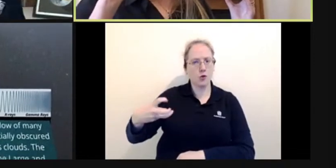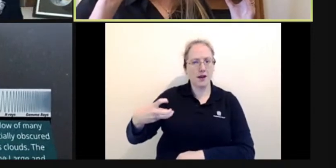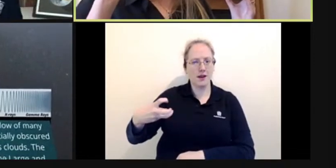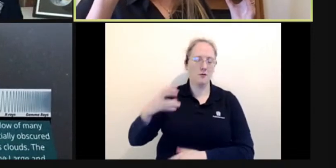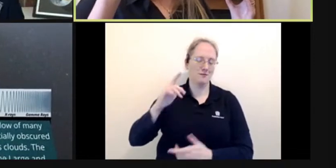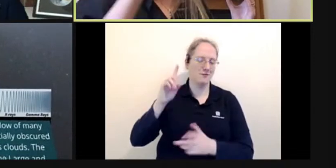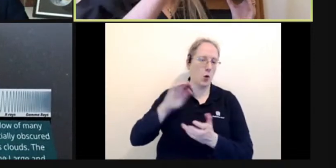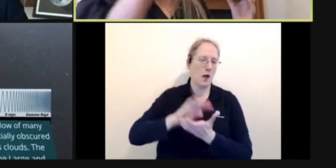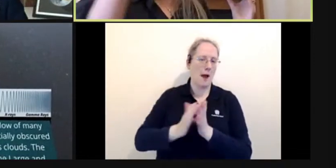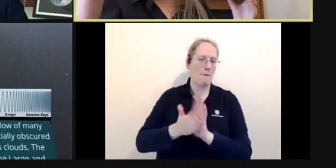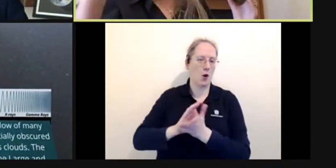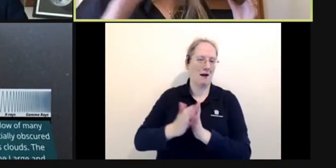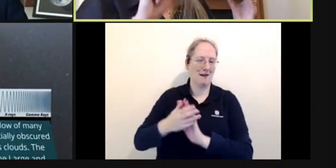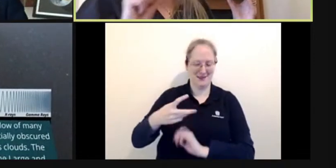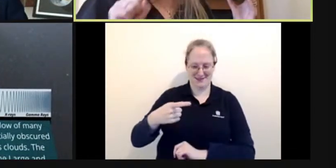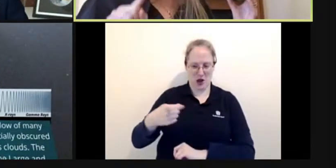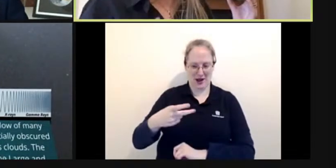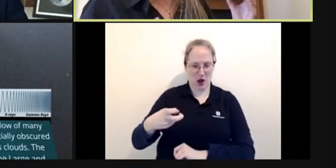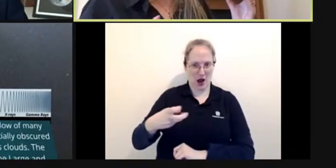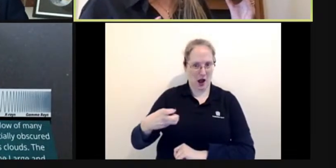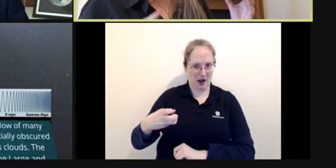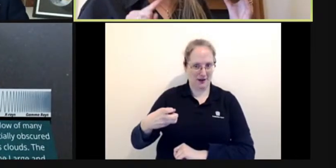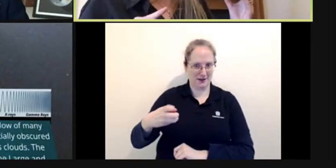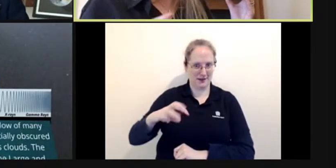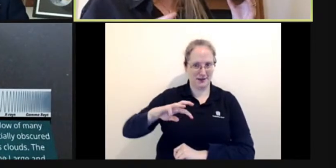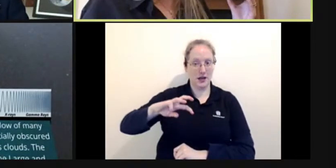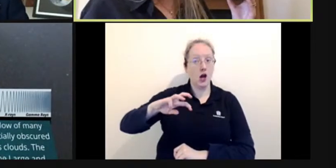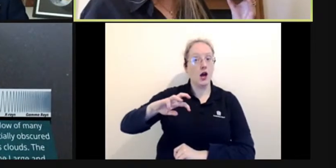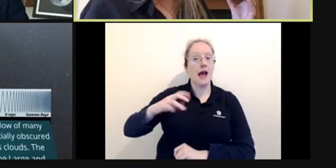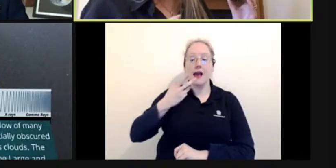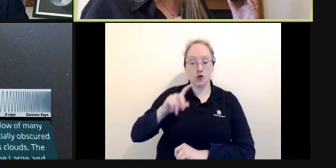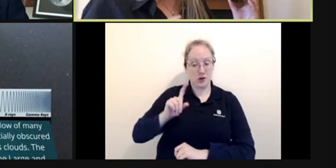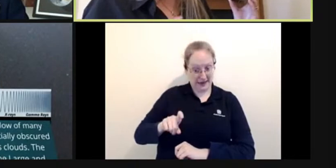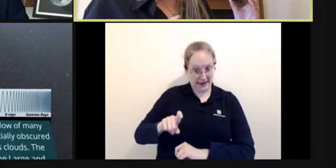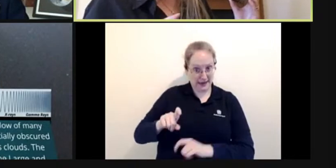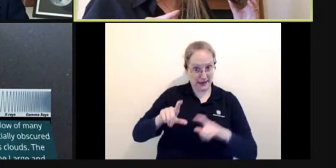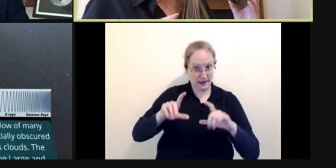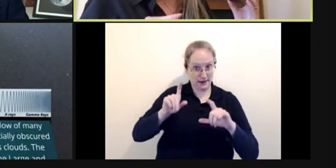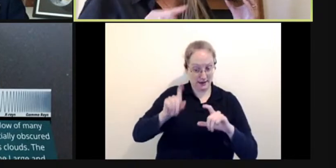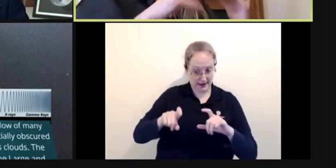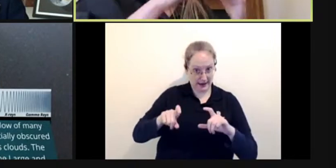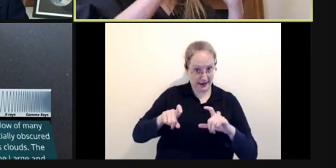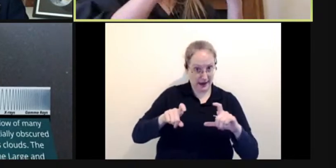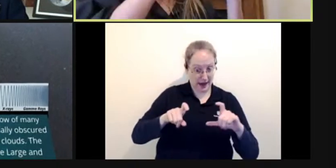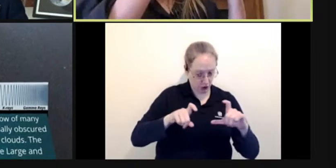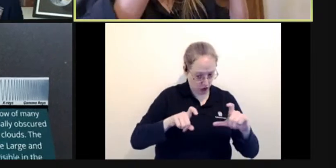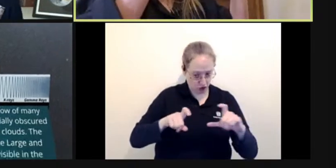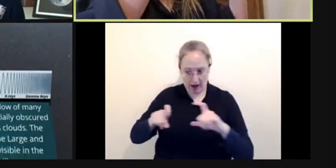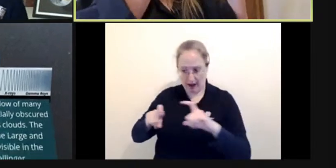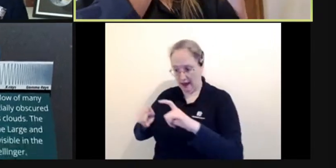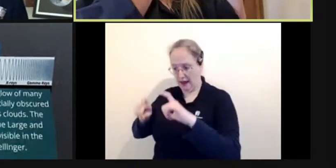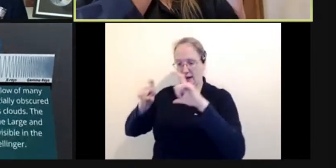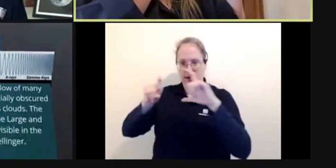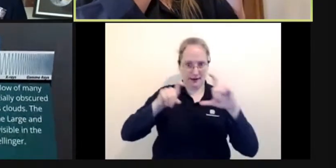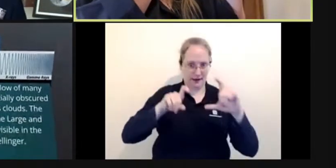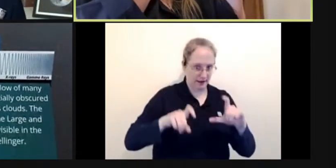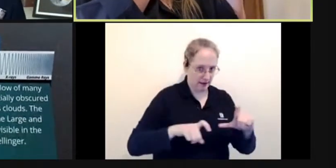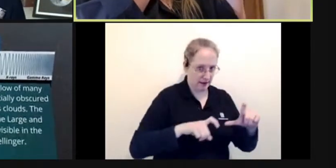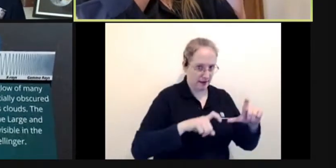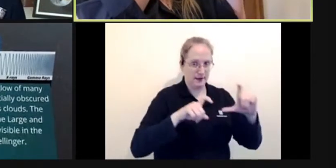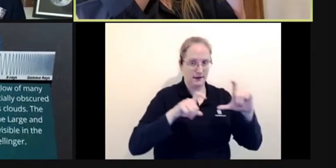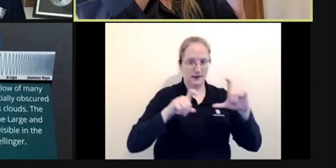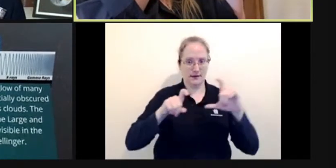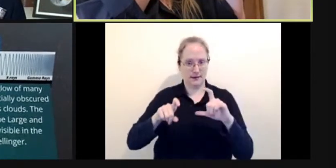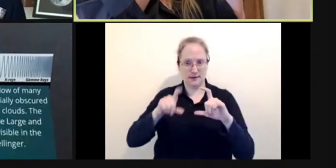this and hold it, you can actually drag your menu around, and that might be useful in the scene. So you can press on